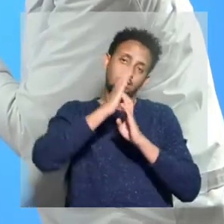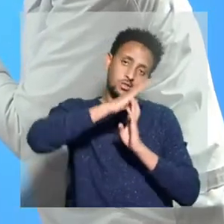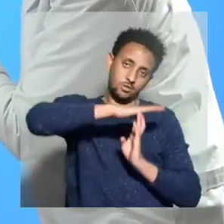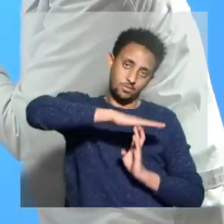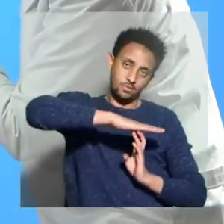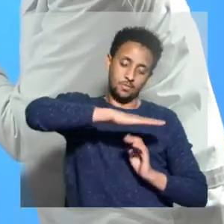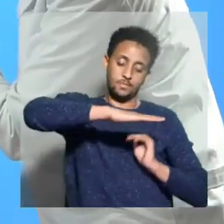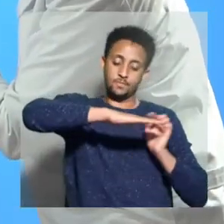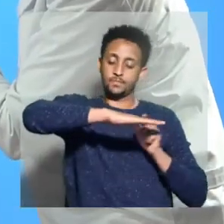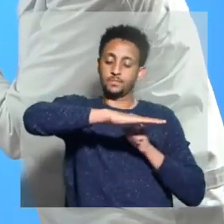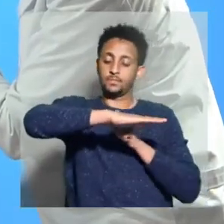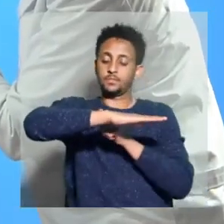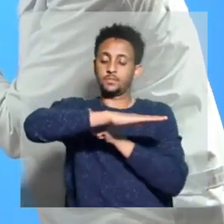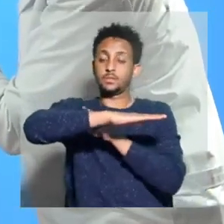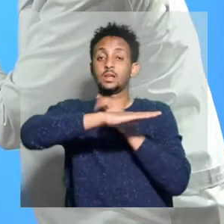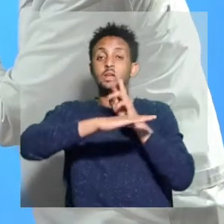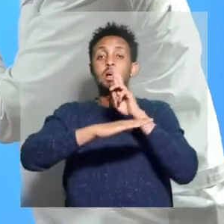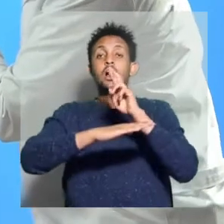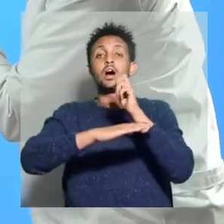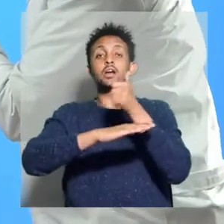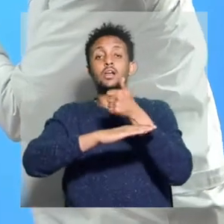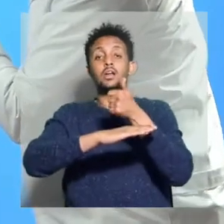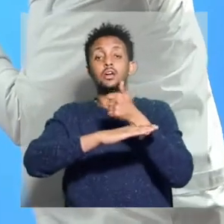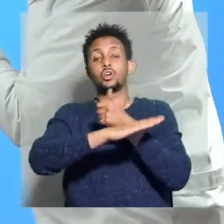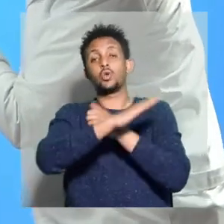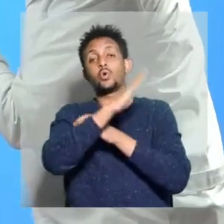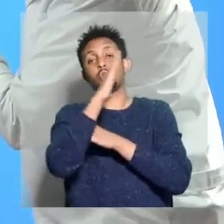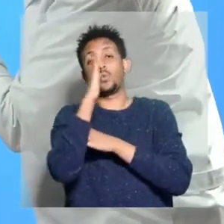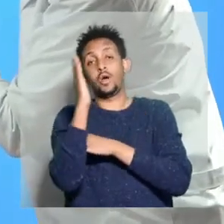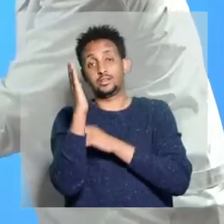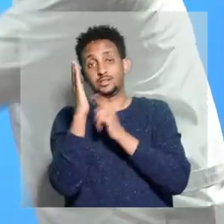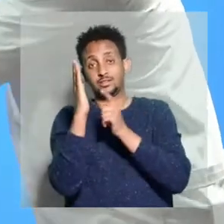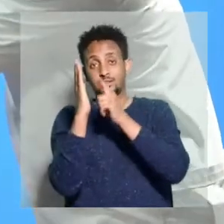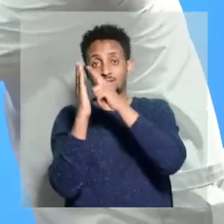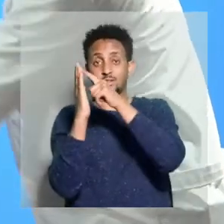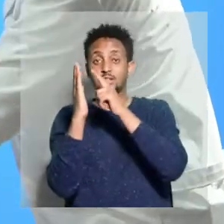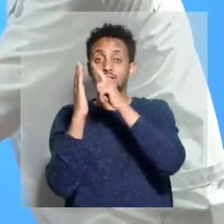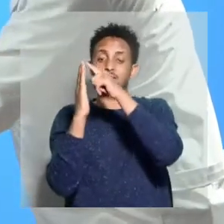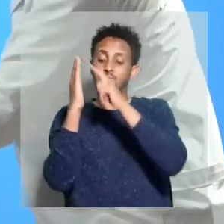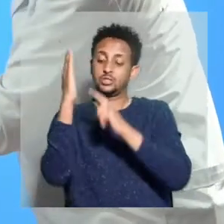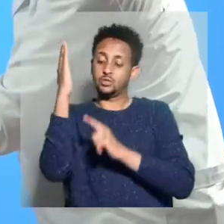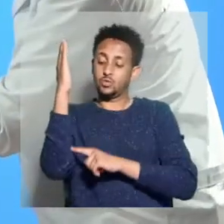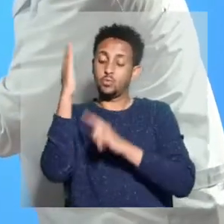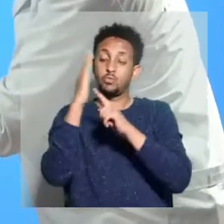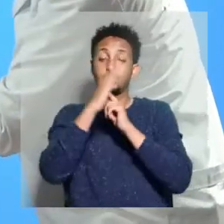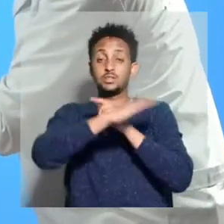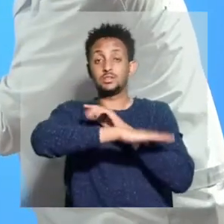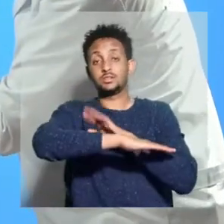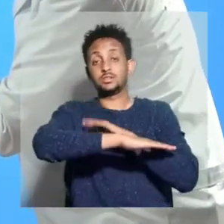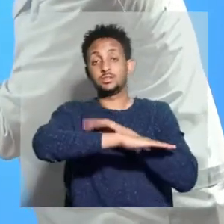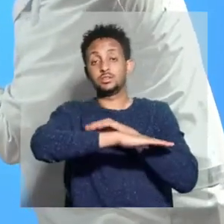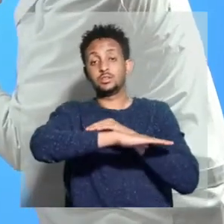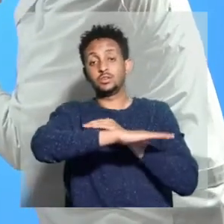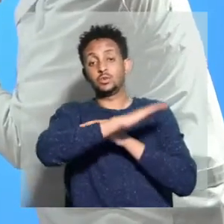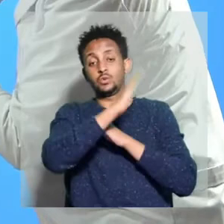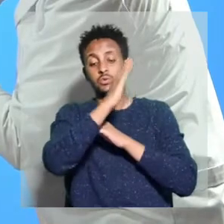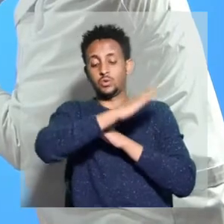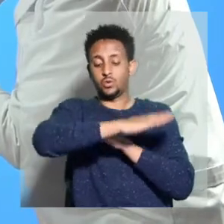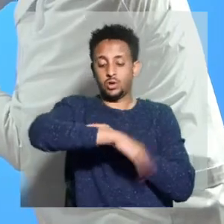counterclockwise. RA is acting clockwise like a watch, and those two components are tending to rotate